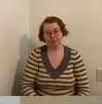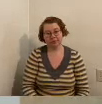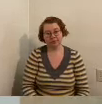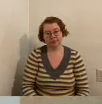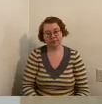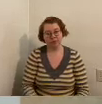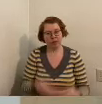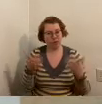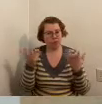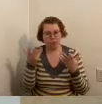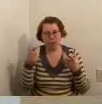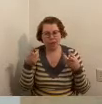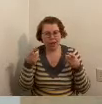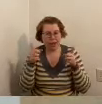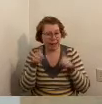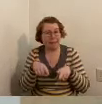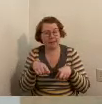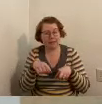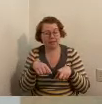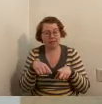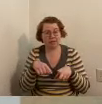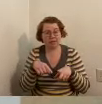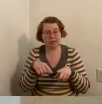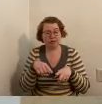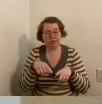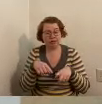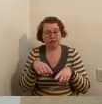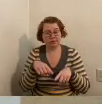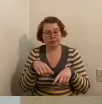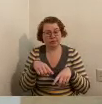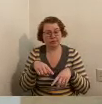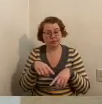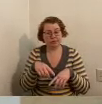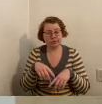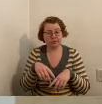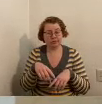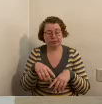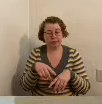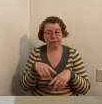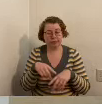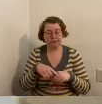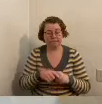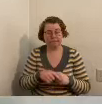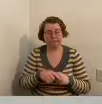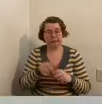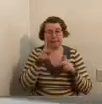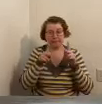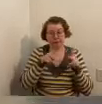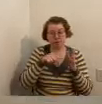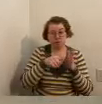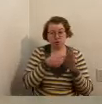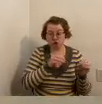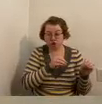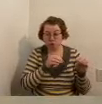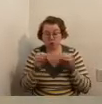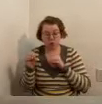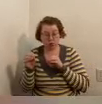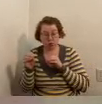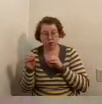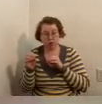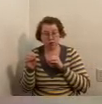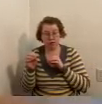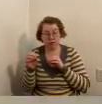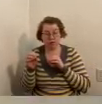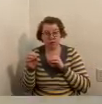So what happened is, as the people started to move